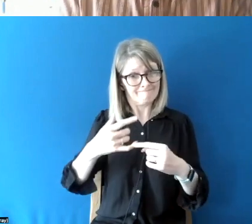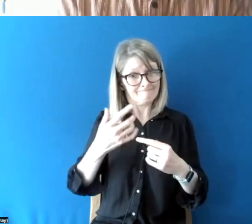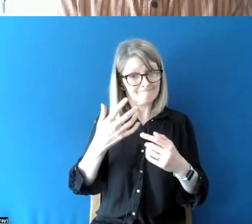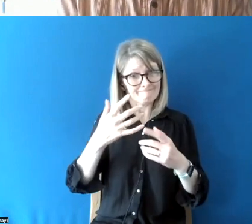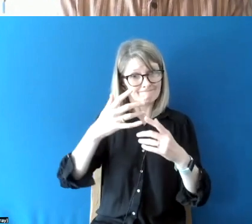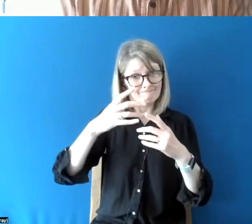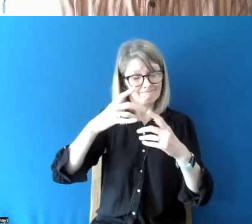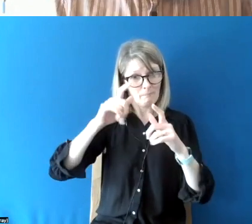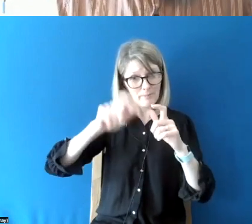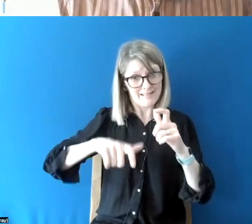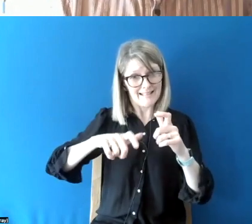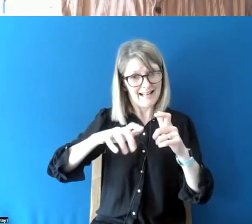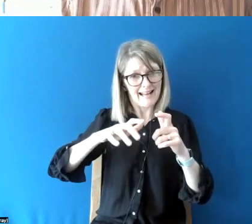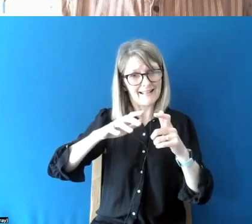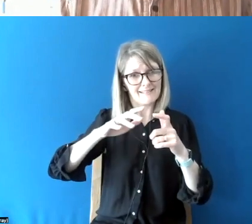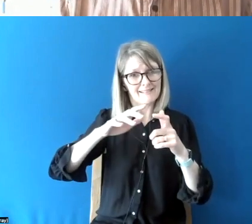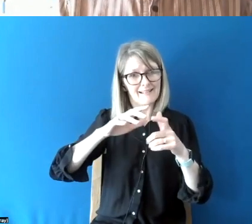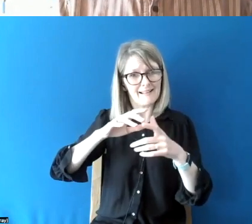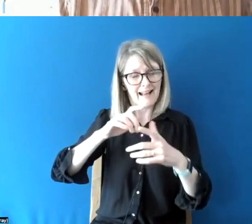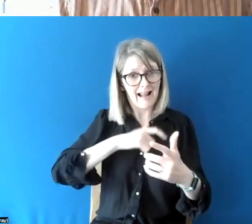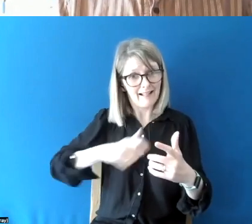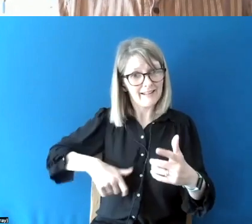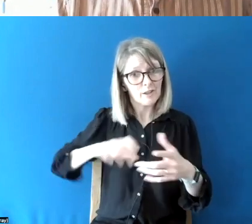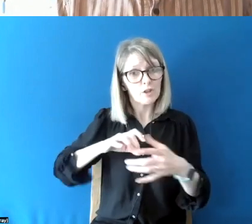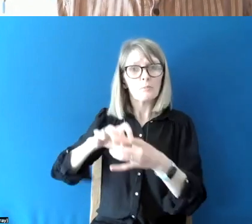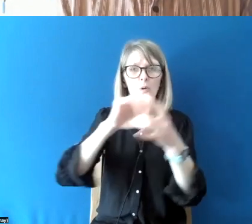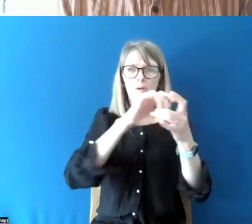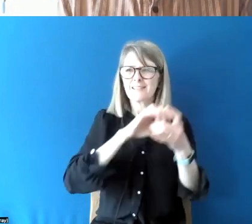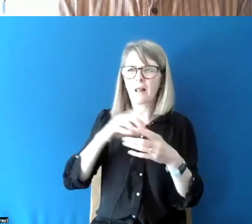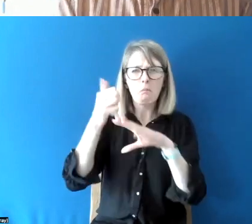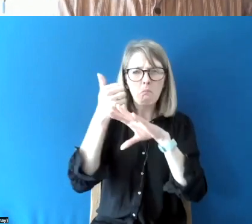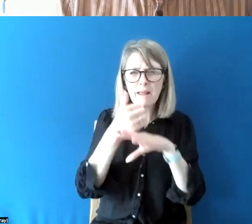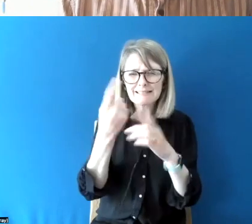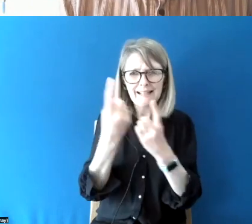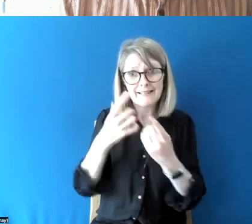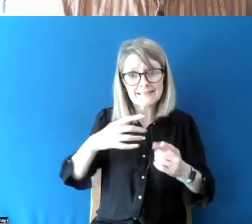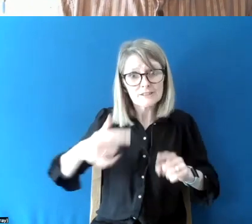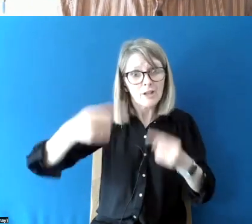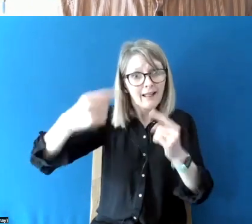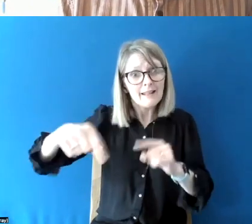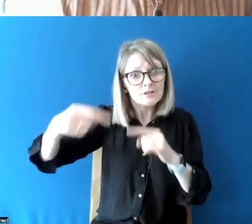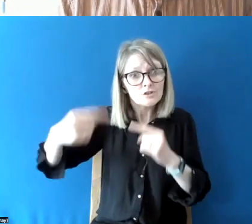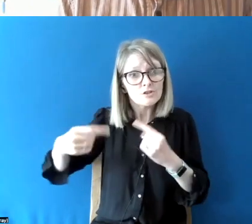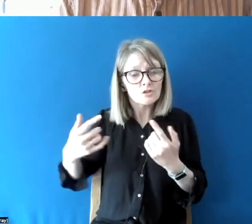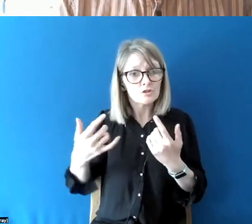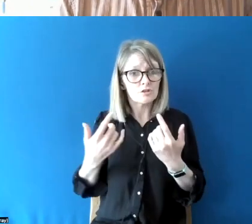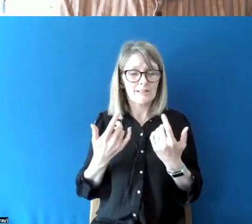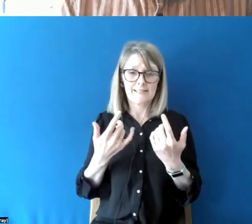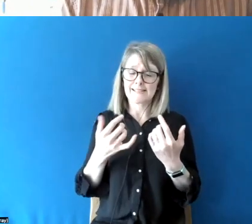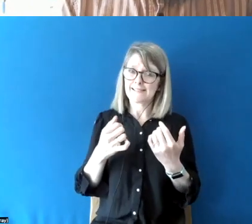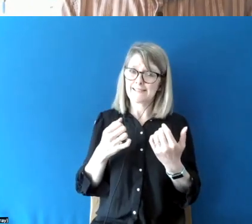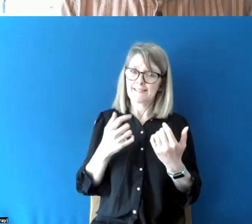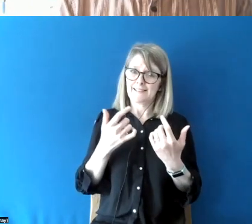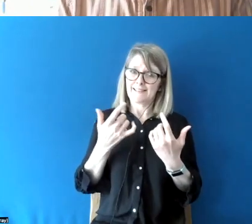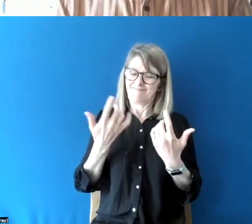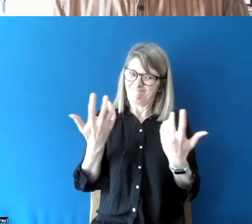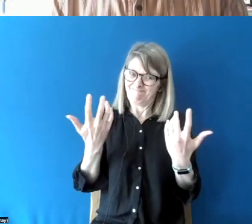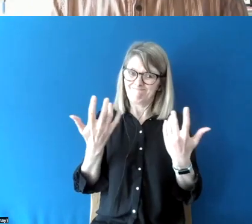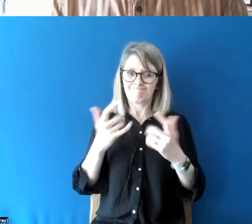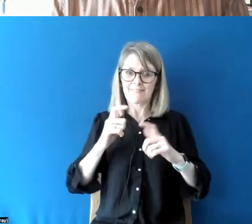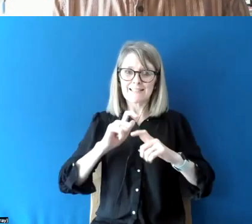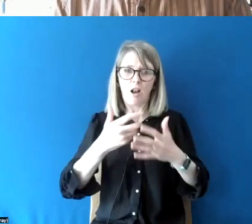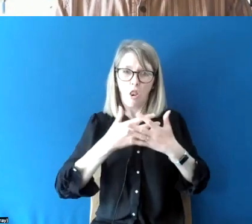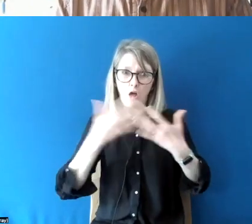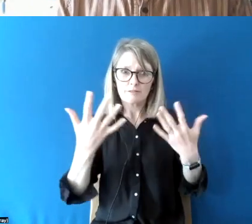are basic things that need to be challenged. And we have a very long way, unfortunately. But as